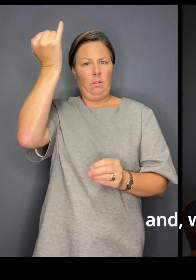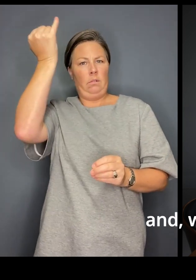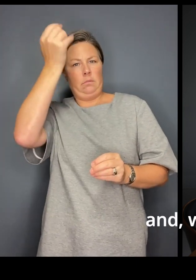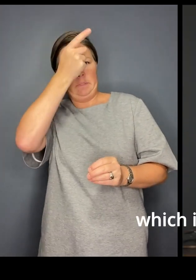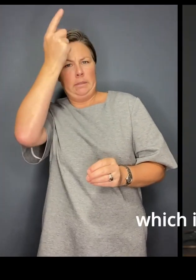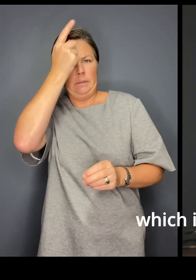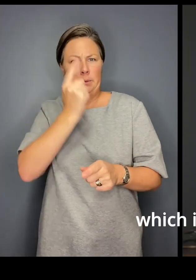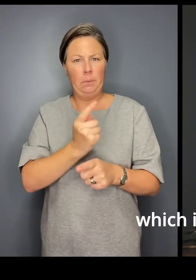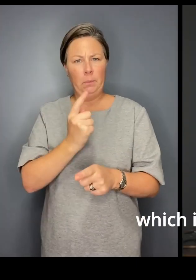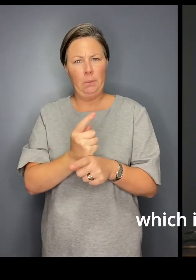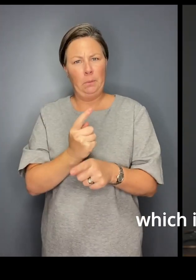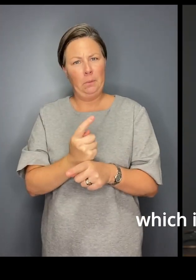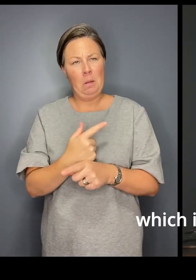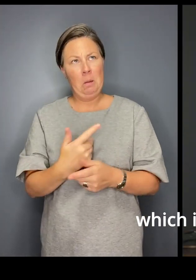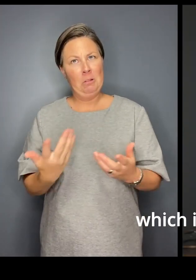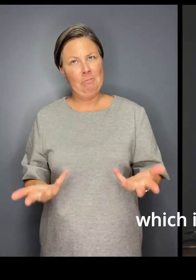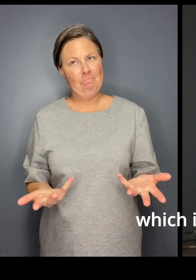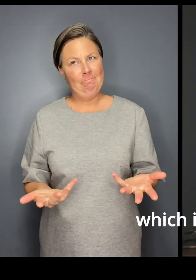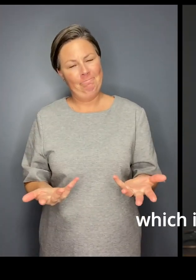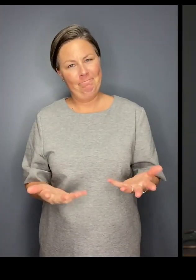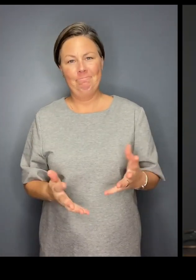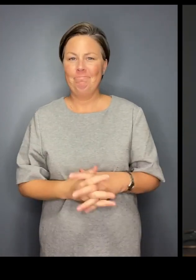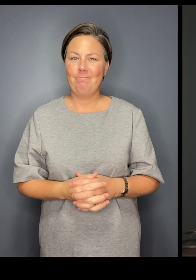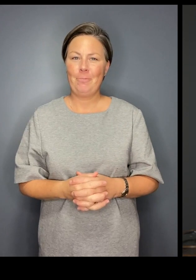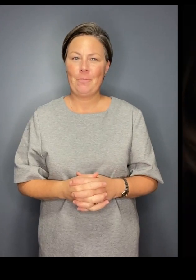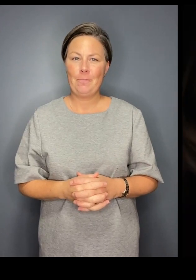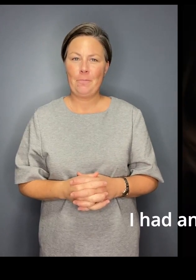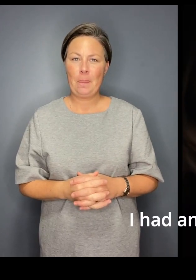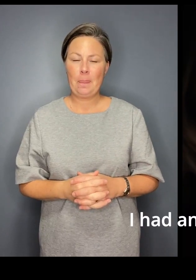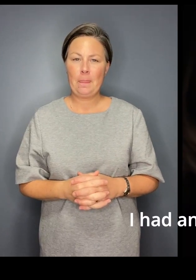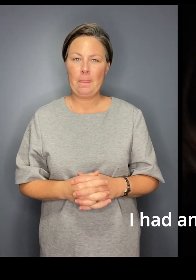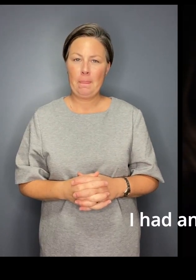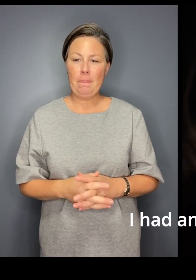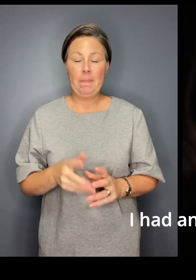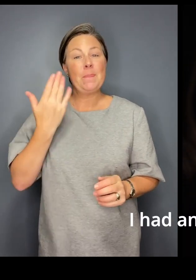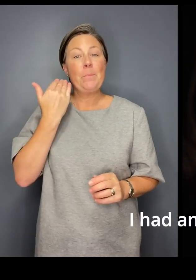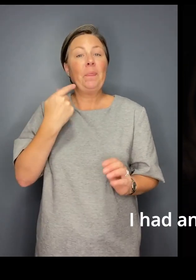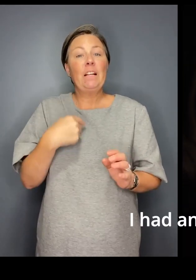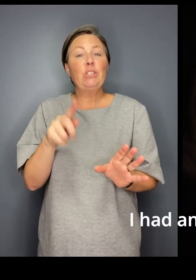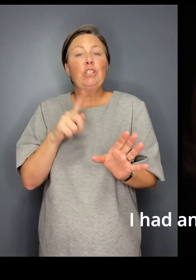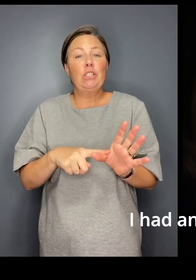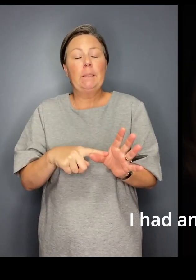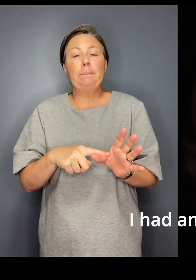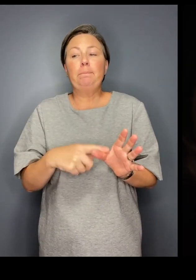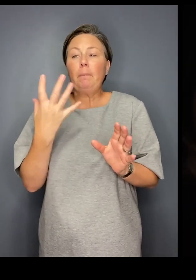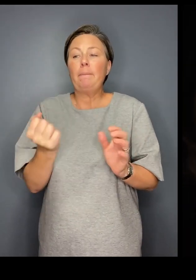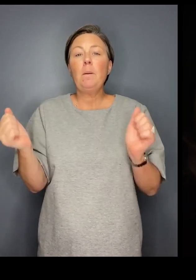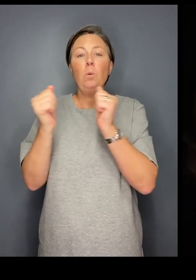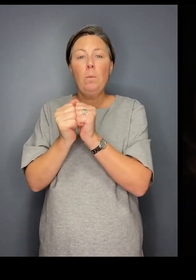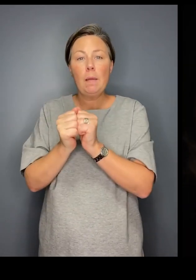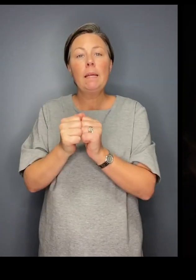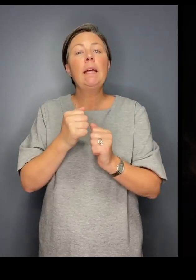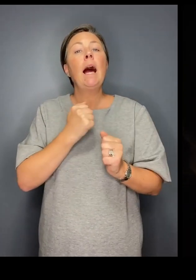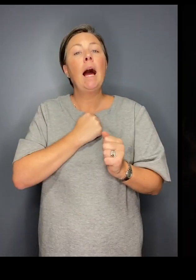head, which is an interesting space to be in. I had an appointment early in the year, and my